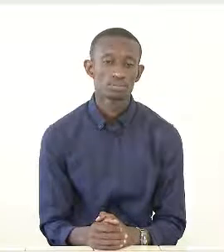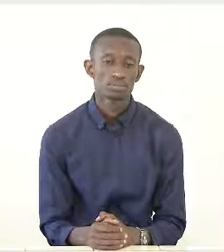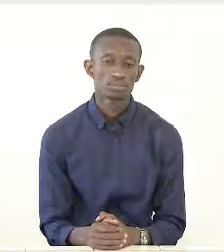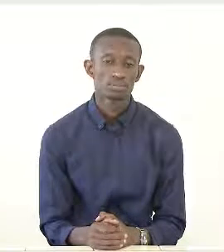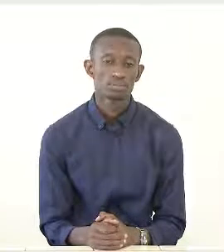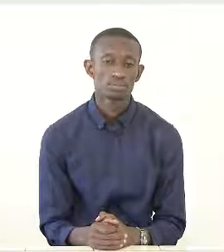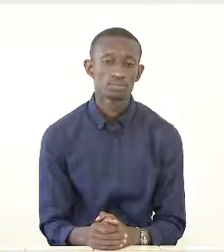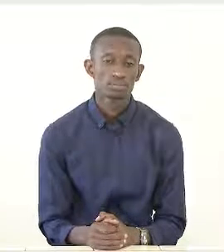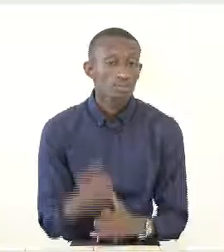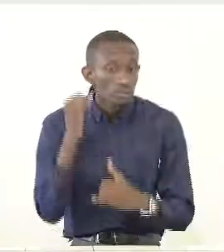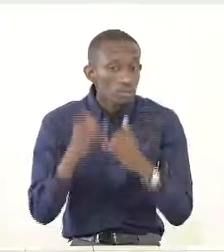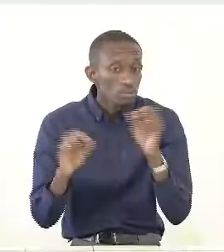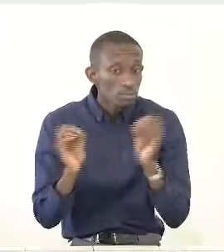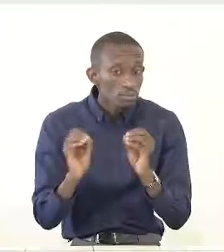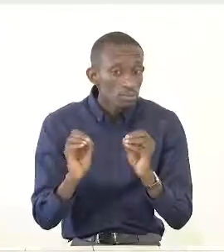Not yet.